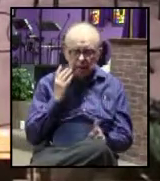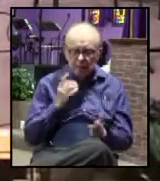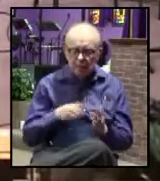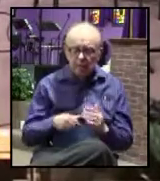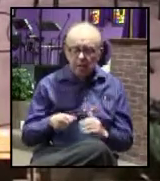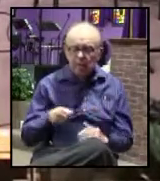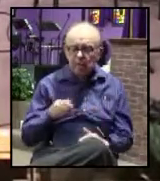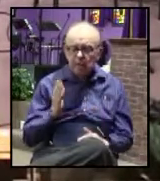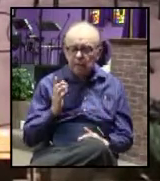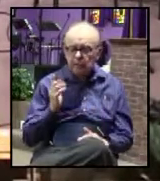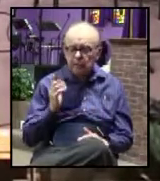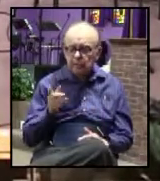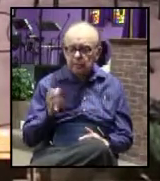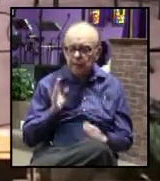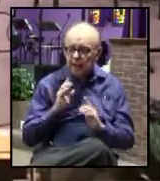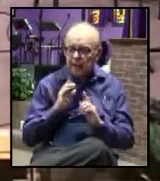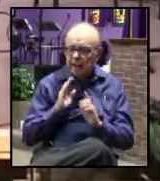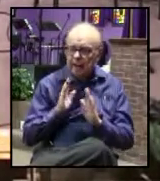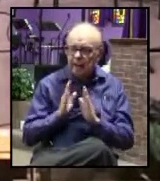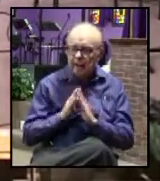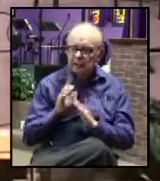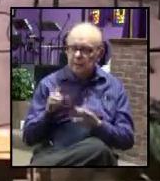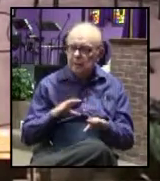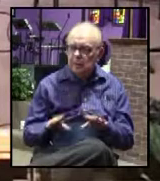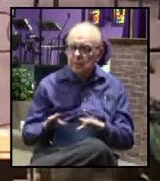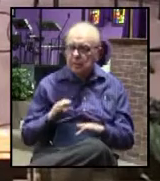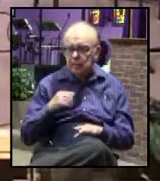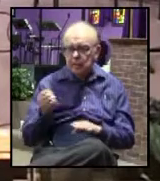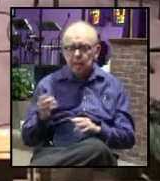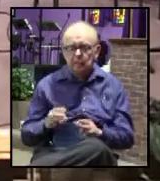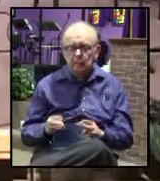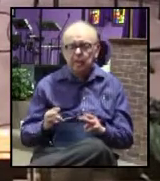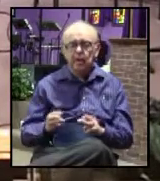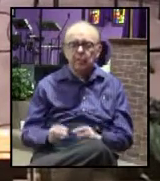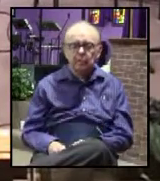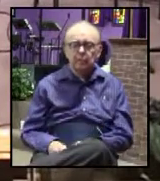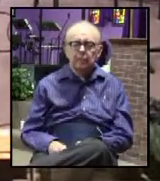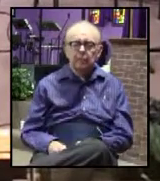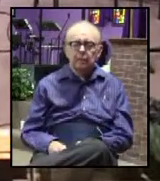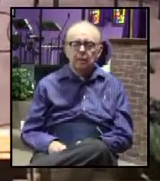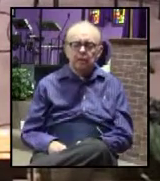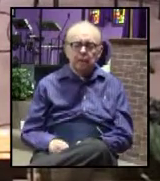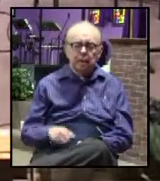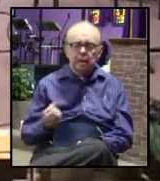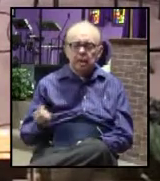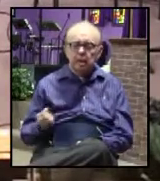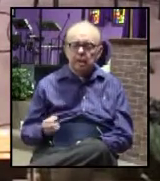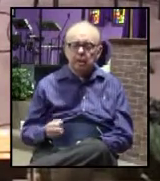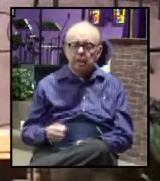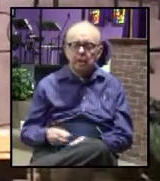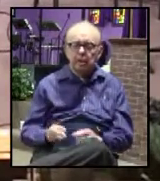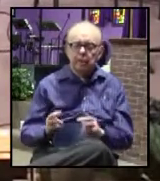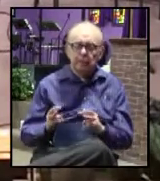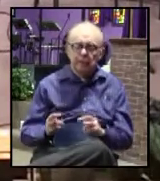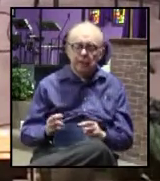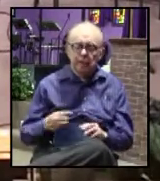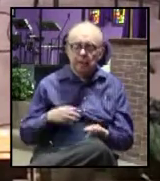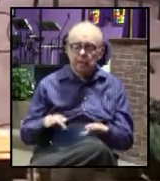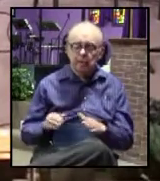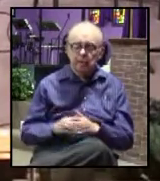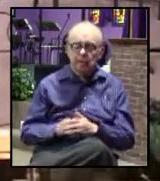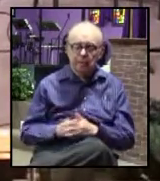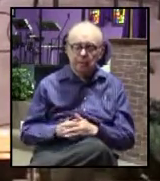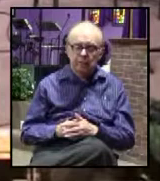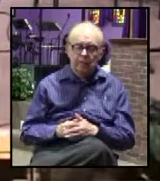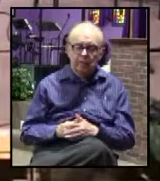you're asking me to do. But if there's any other way, God, that we can do this, would you